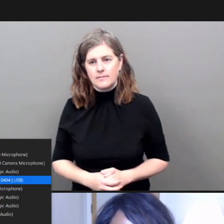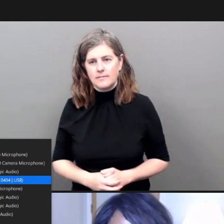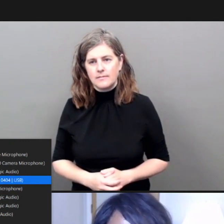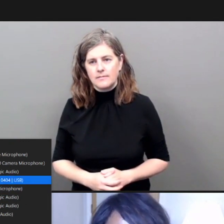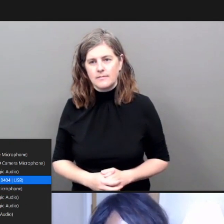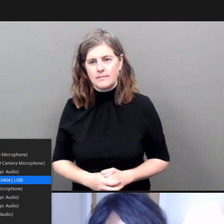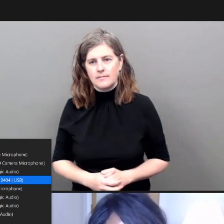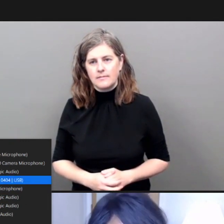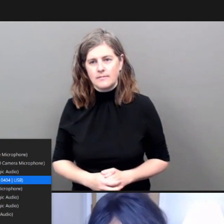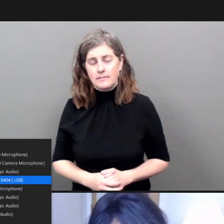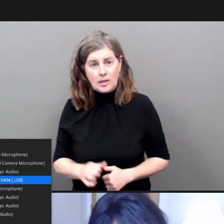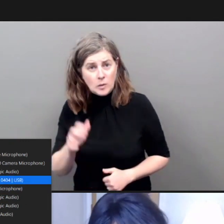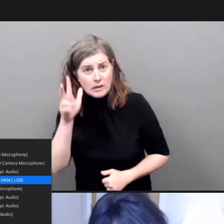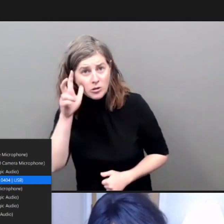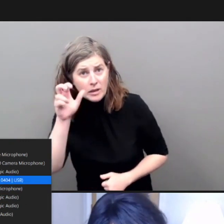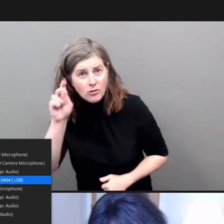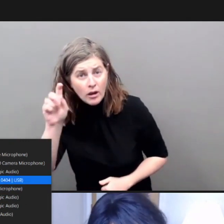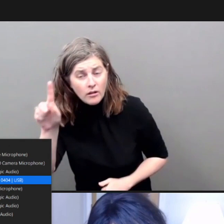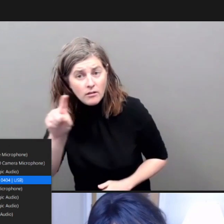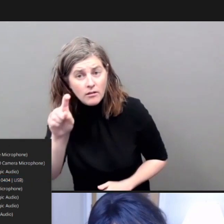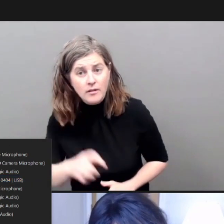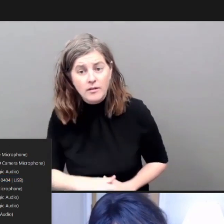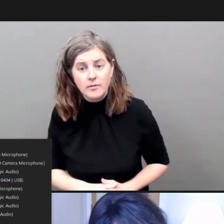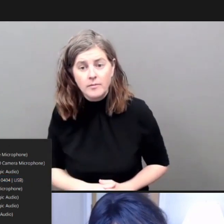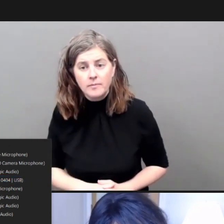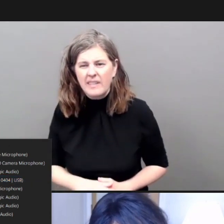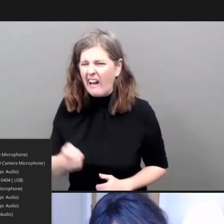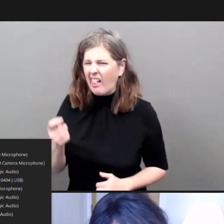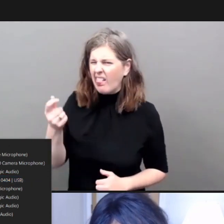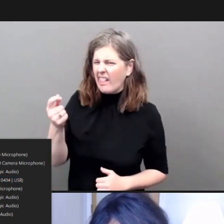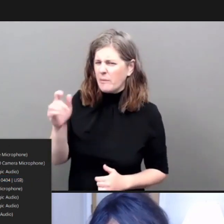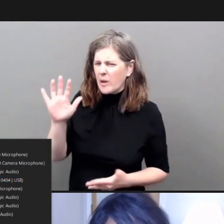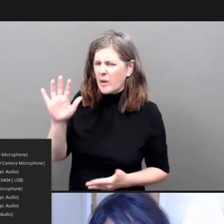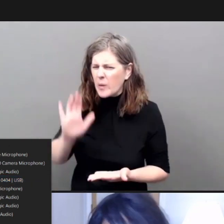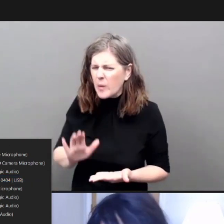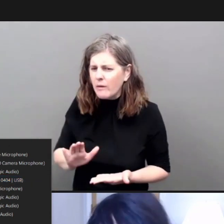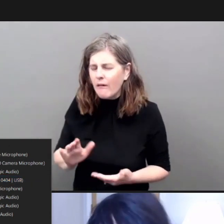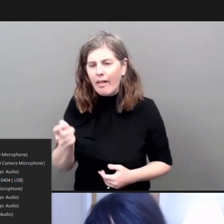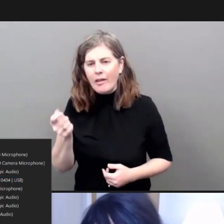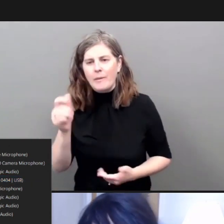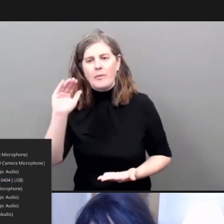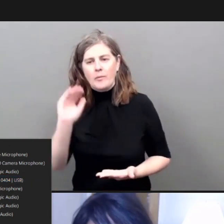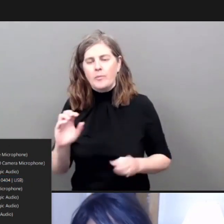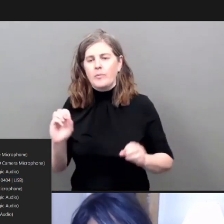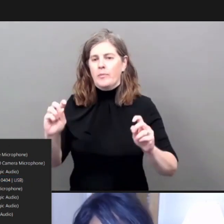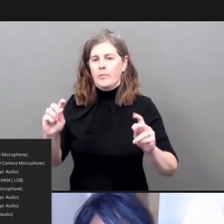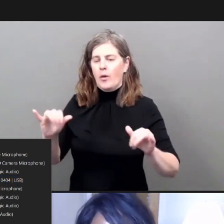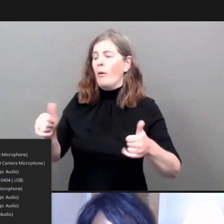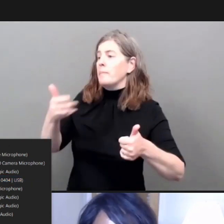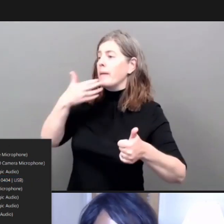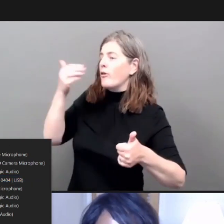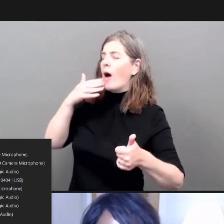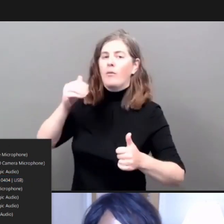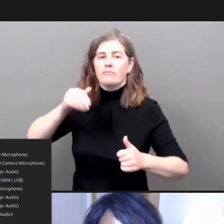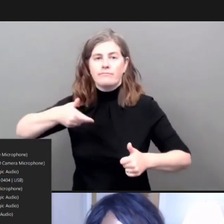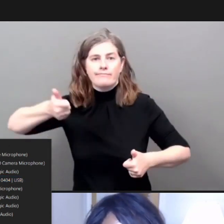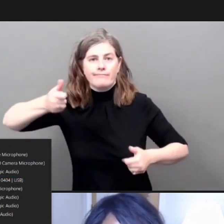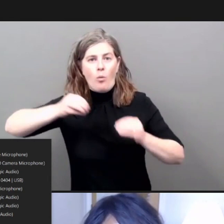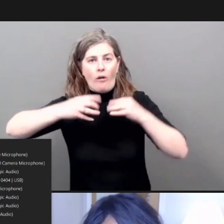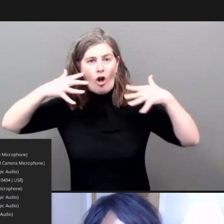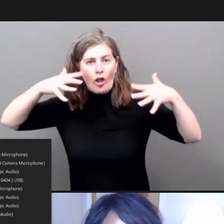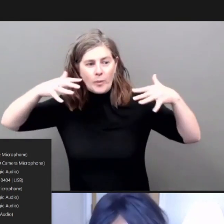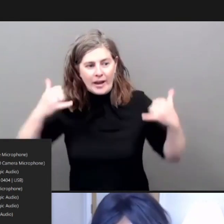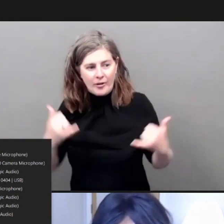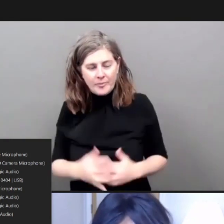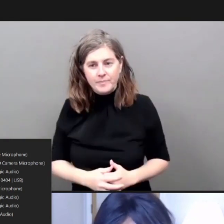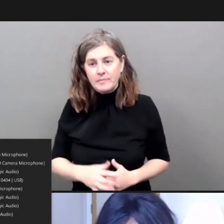Sorry, can you guys hear me okay? You're a little faint. A little faint, okay. Oh, I'll no. raise it up just a little bit more here.